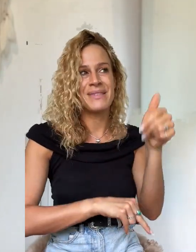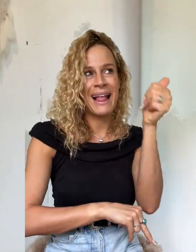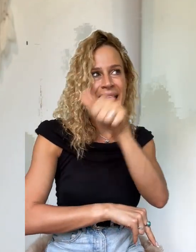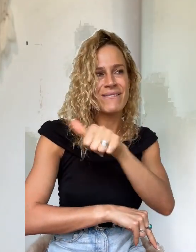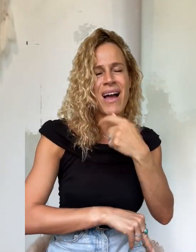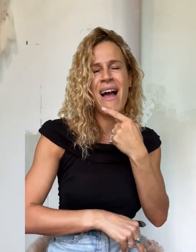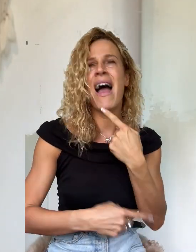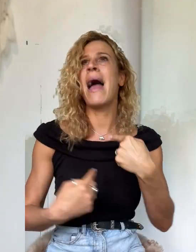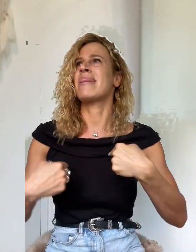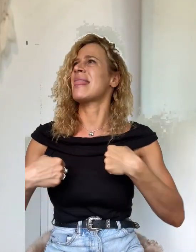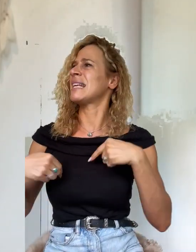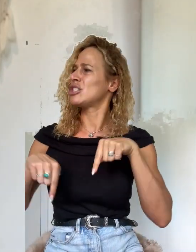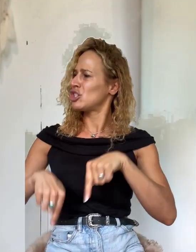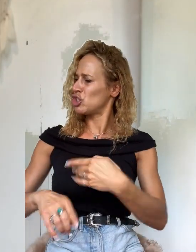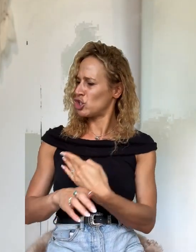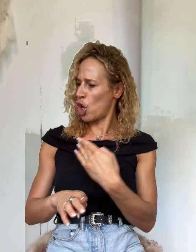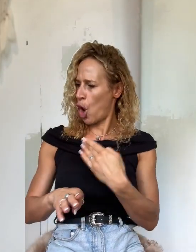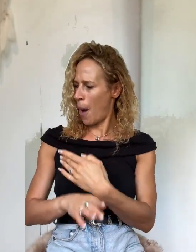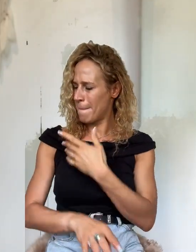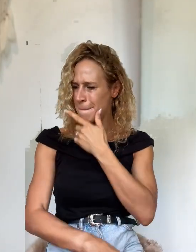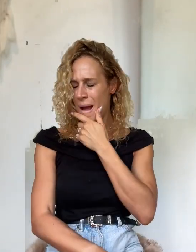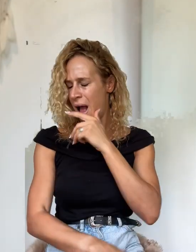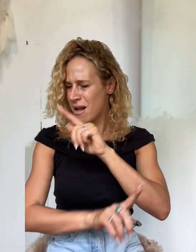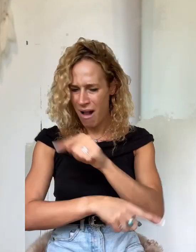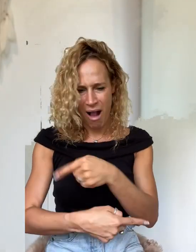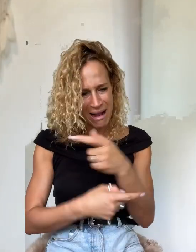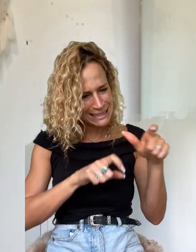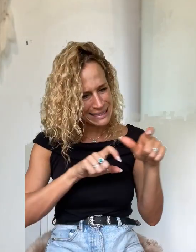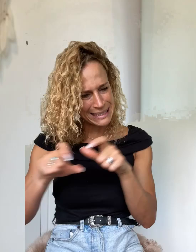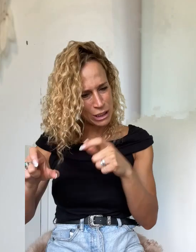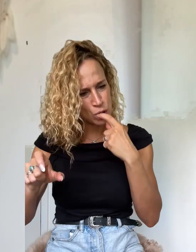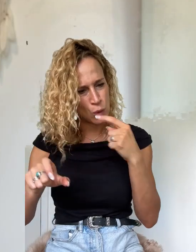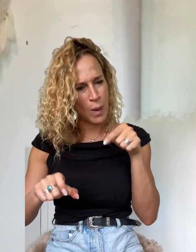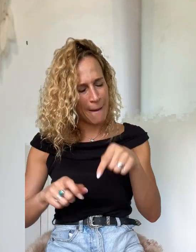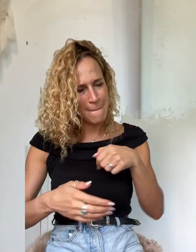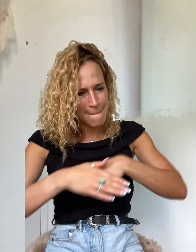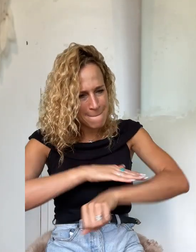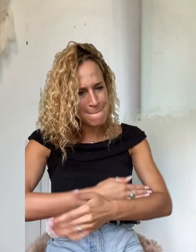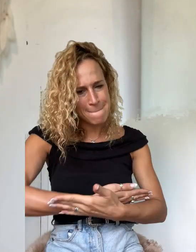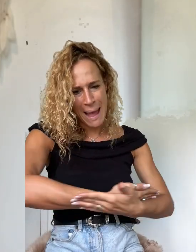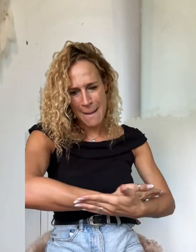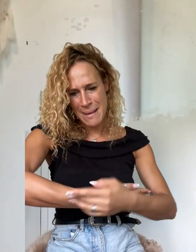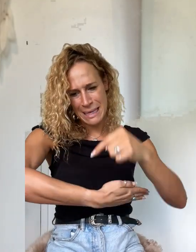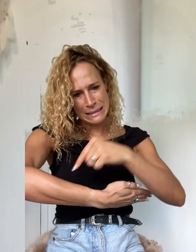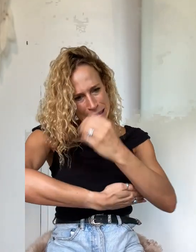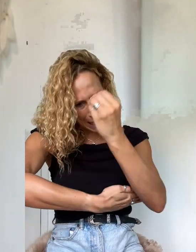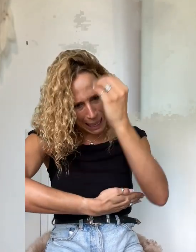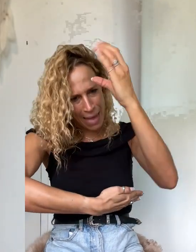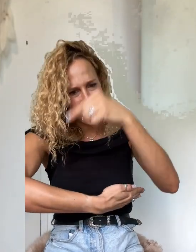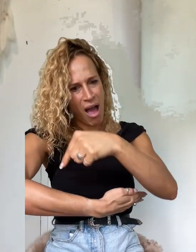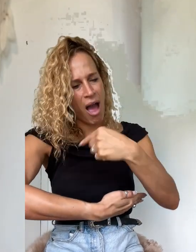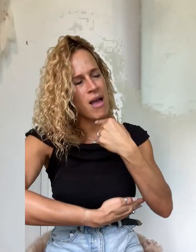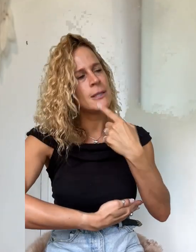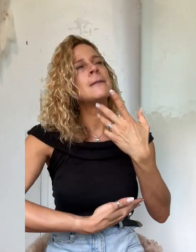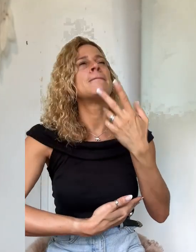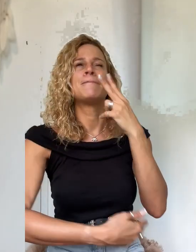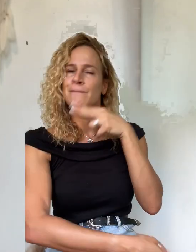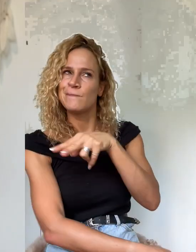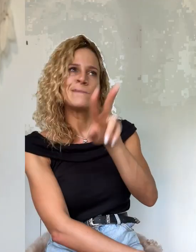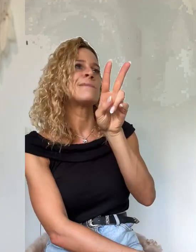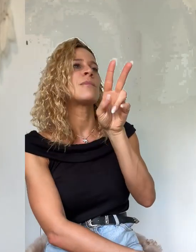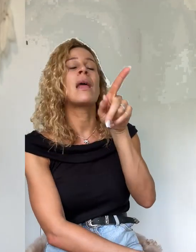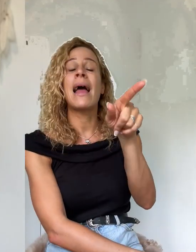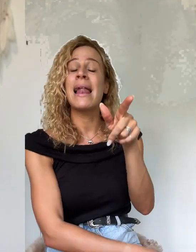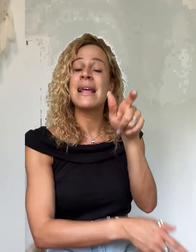academic. And I thought to myself, I can't be doing this job and have such an intellectual child. think of a career, and I literally looked up and